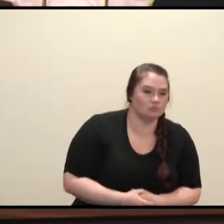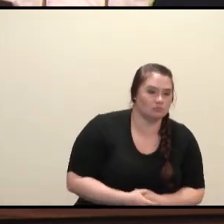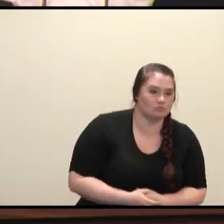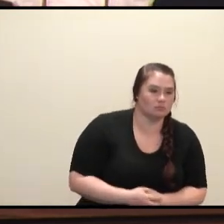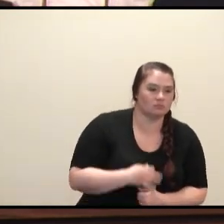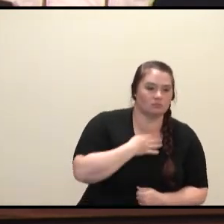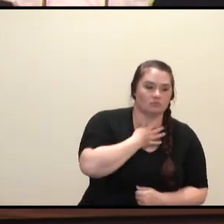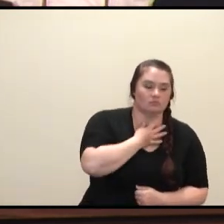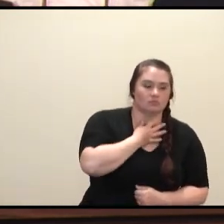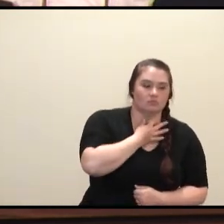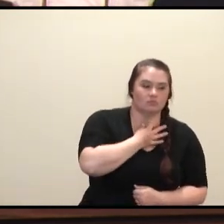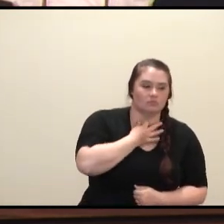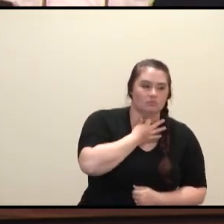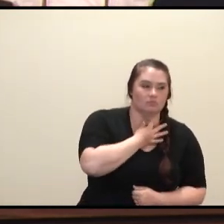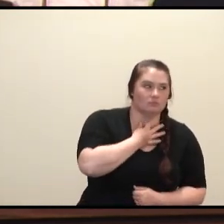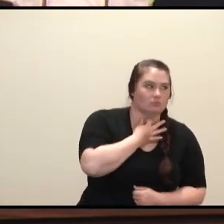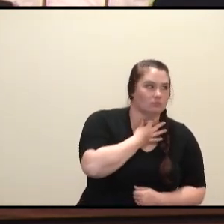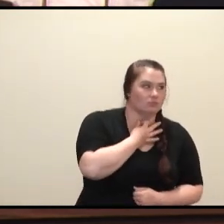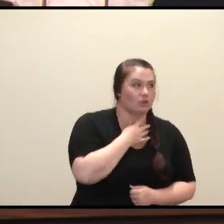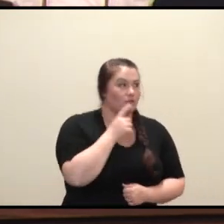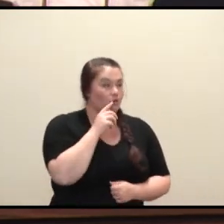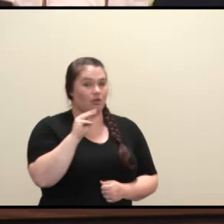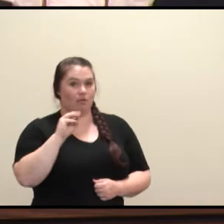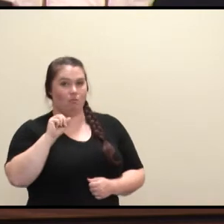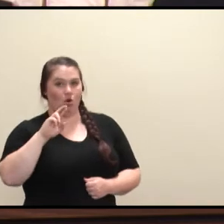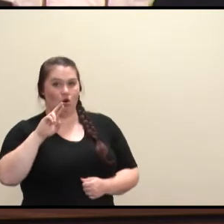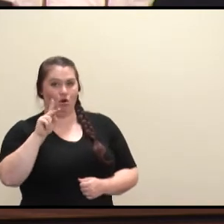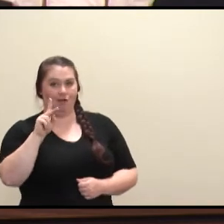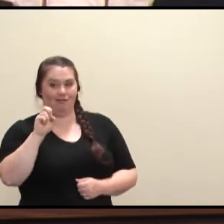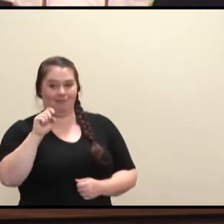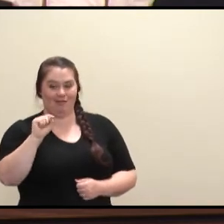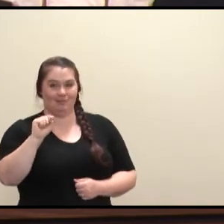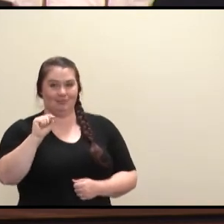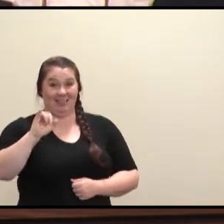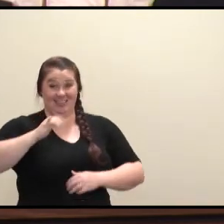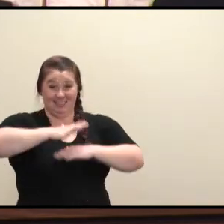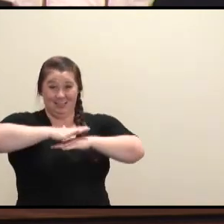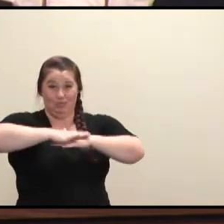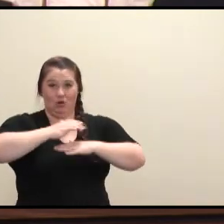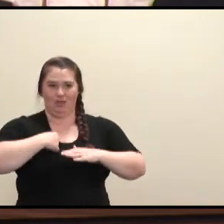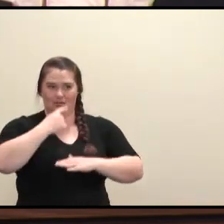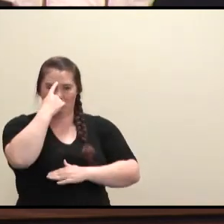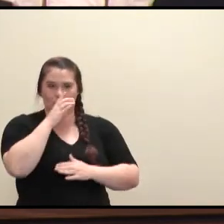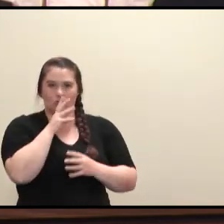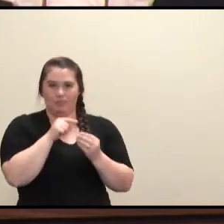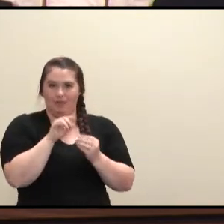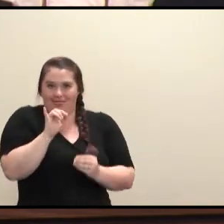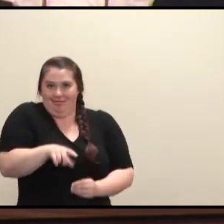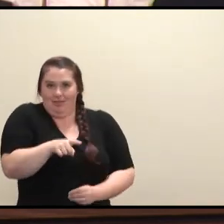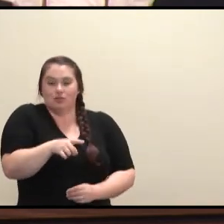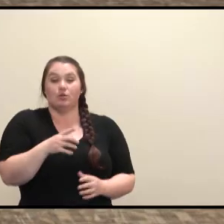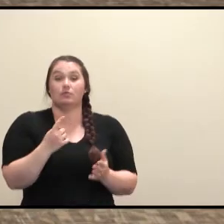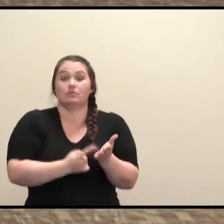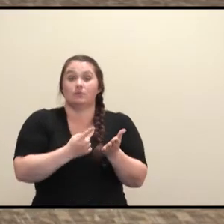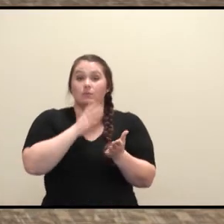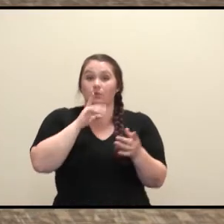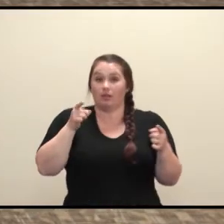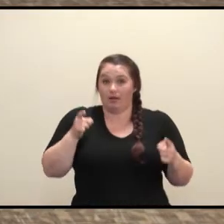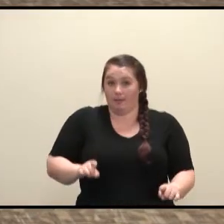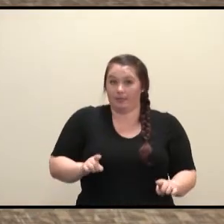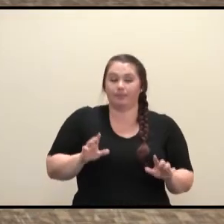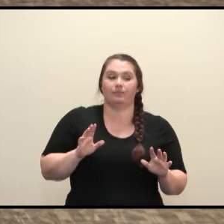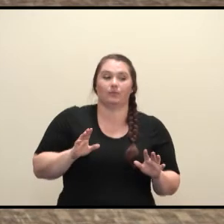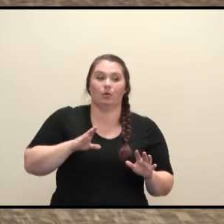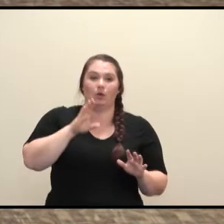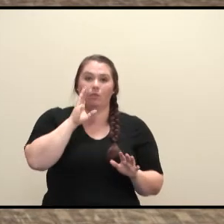was curious what the differences were. Yep. I think that's what you're referring to. So sometimes what we will do is in the market, remember we